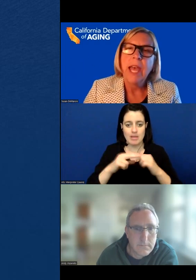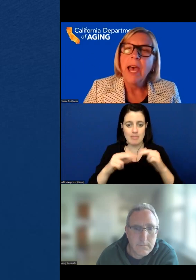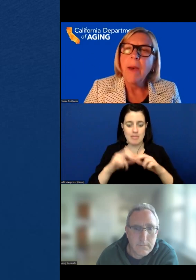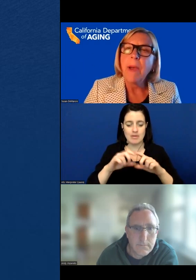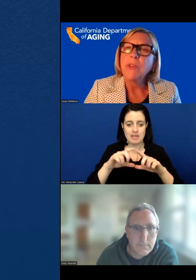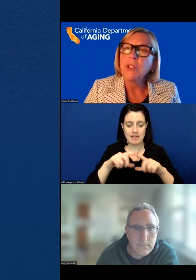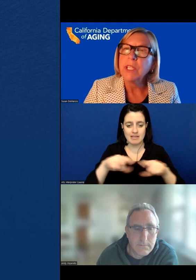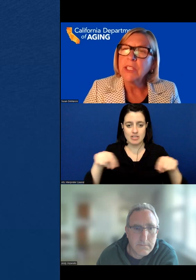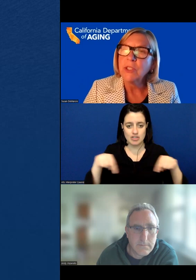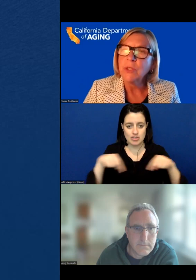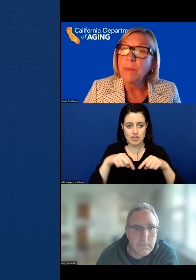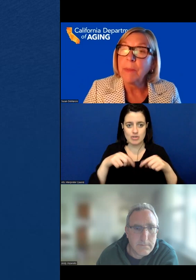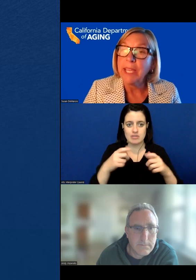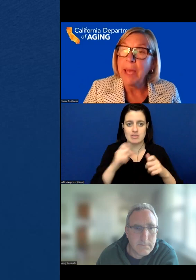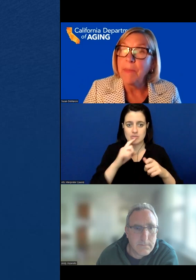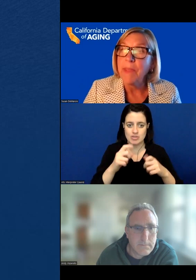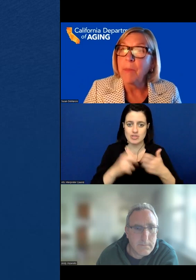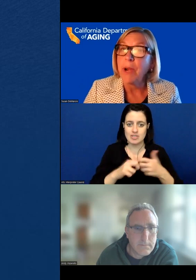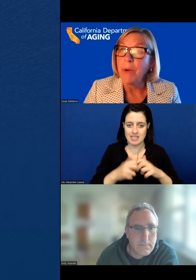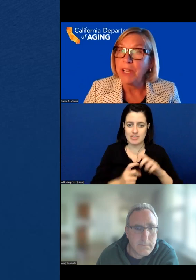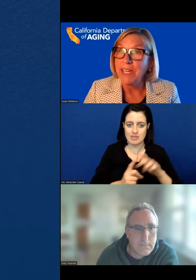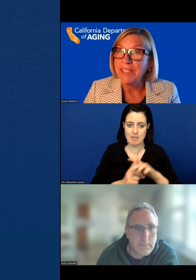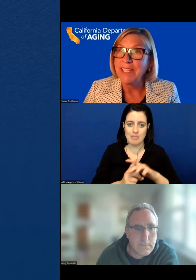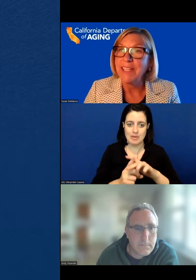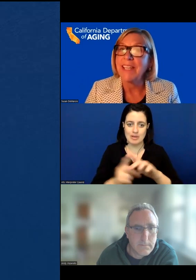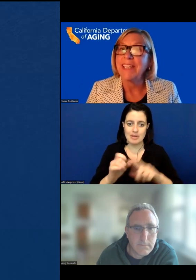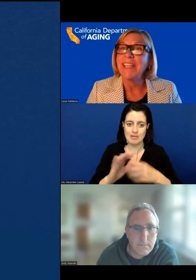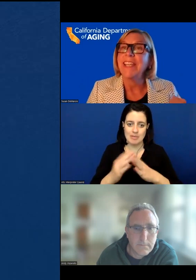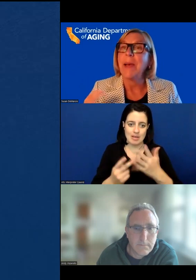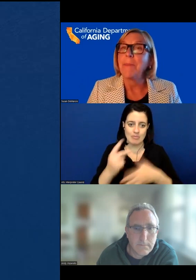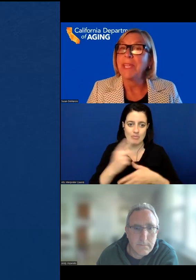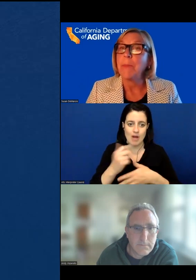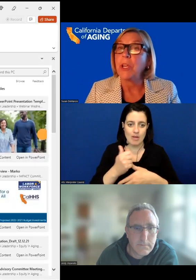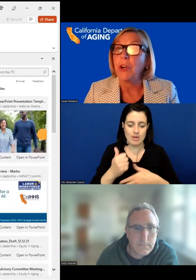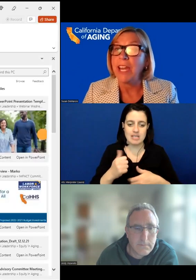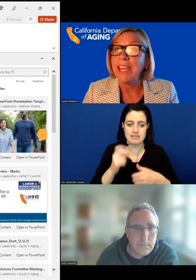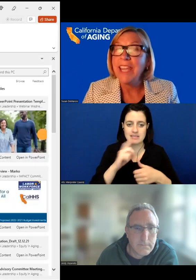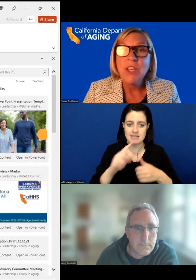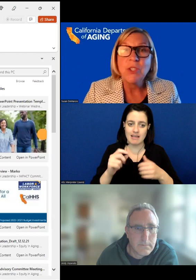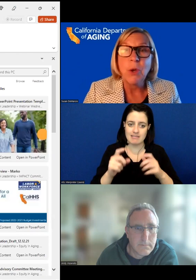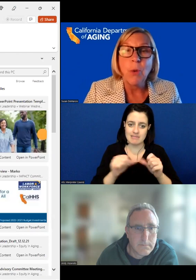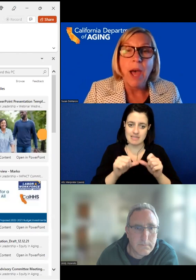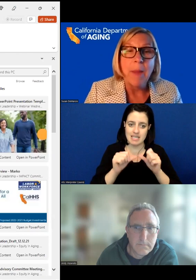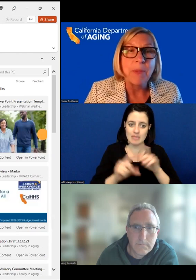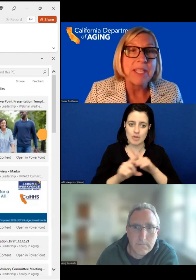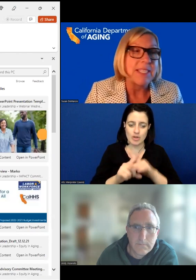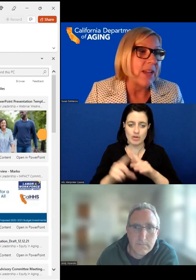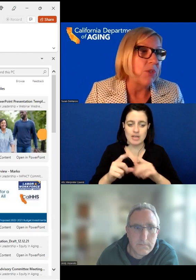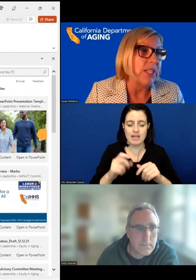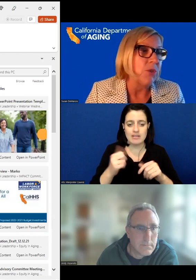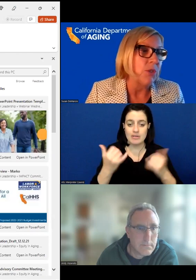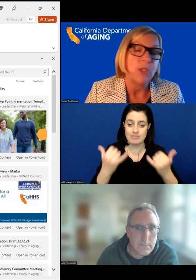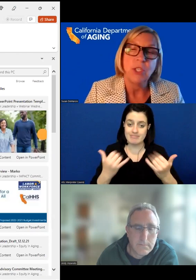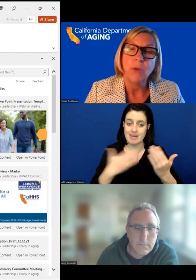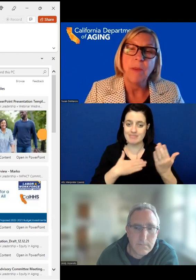circle, I'm sure that issues are bubbling up that are priorities that keep recurring. So I'm pleased now